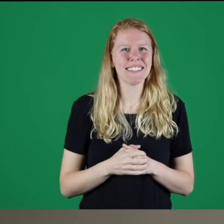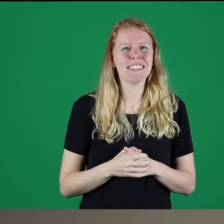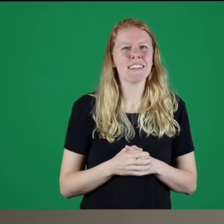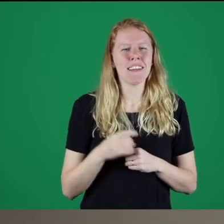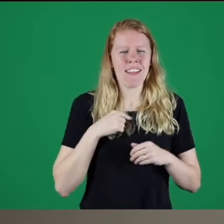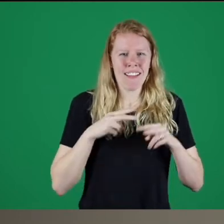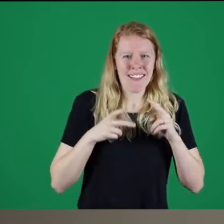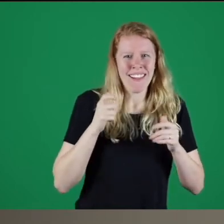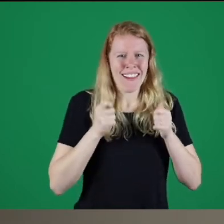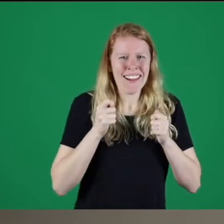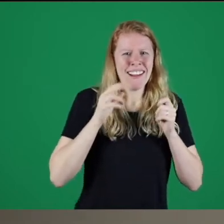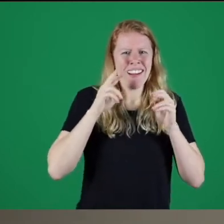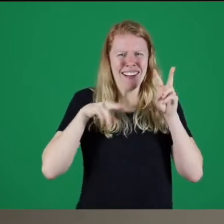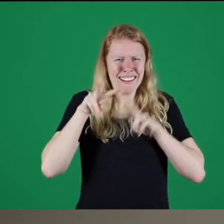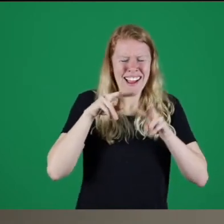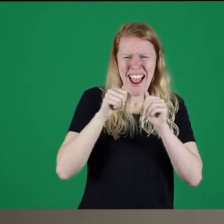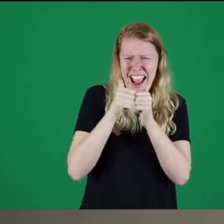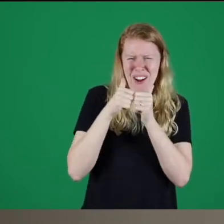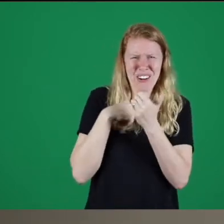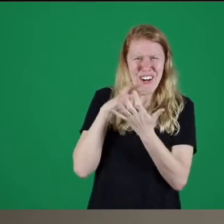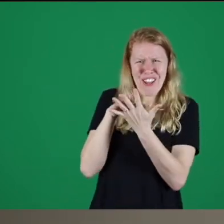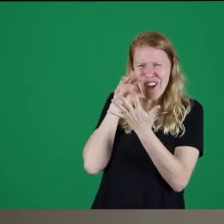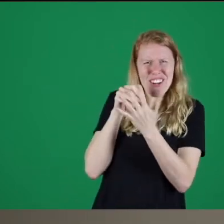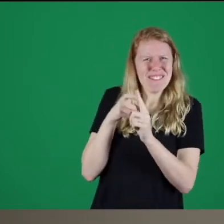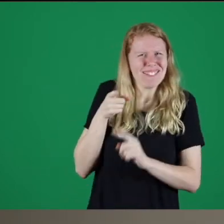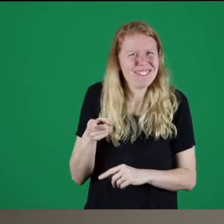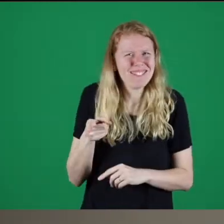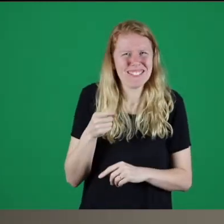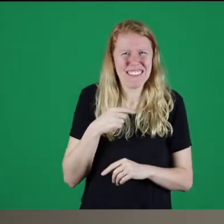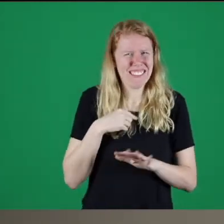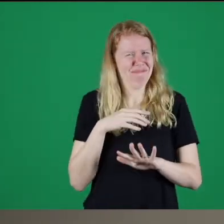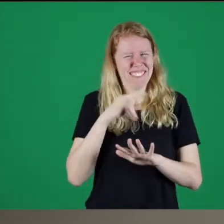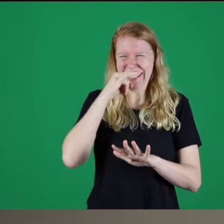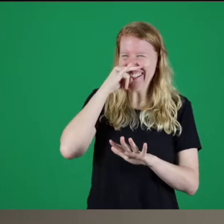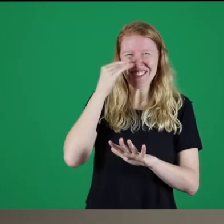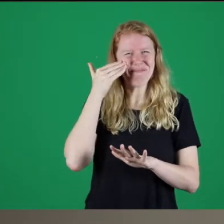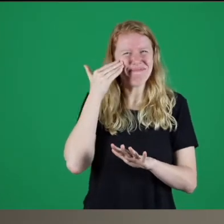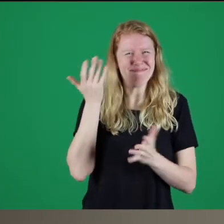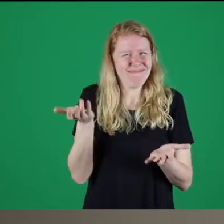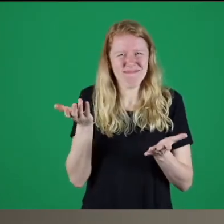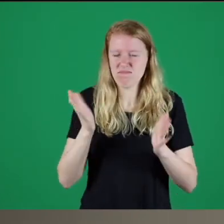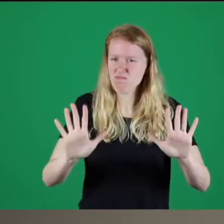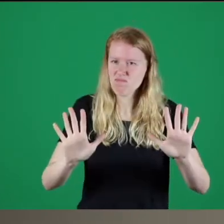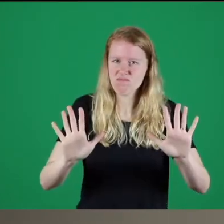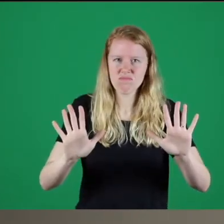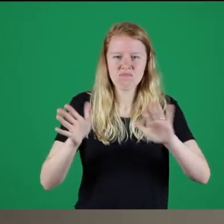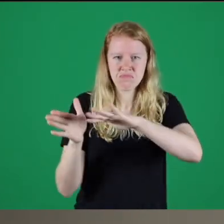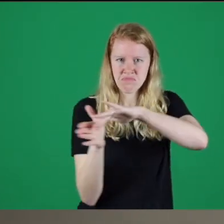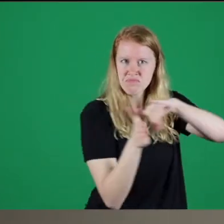conditioning that kind of let me know, what am I going to learn from a child? But I let go of those things. I went and sat